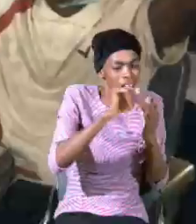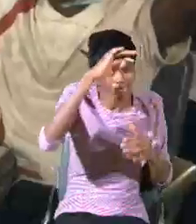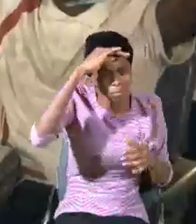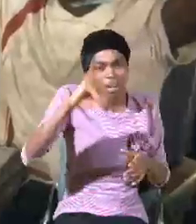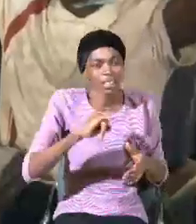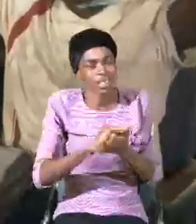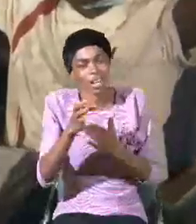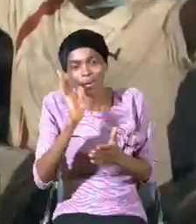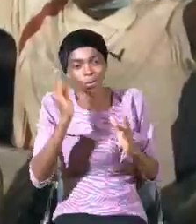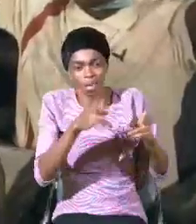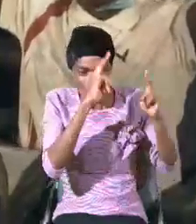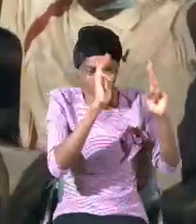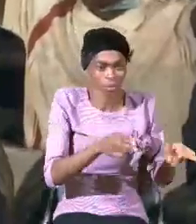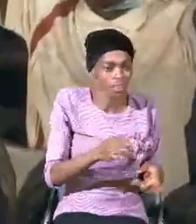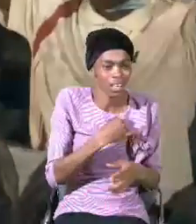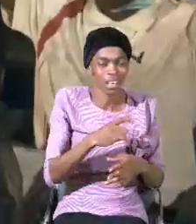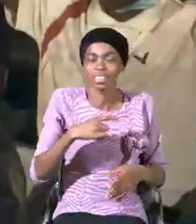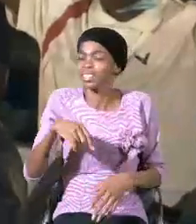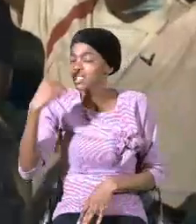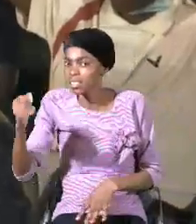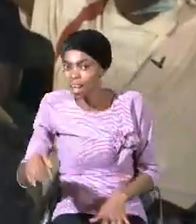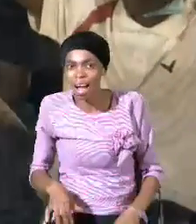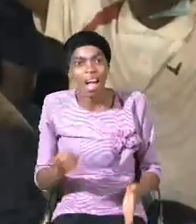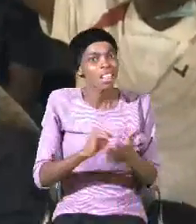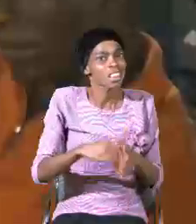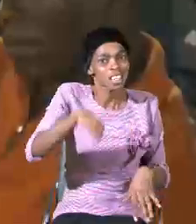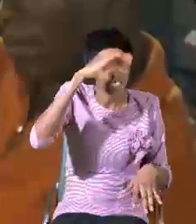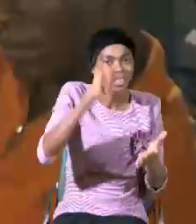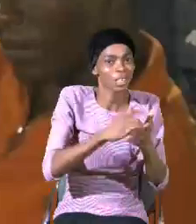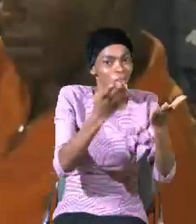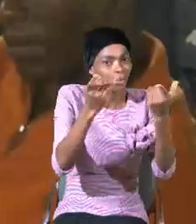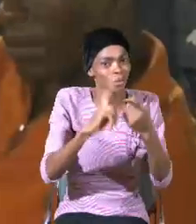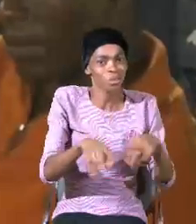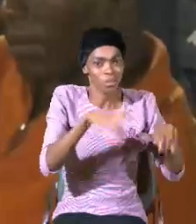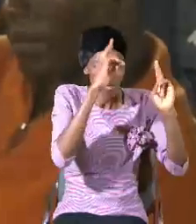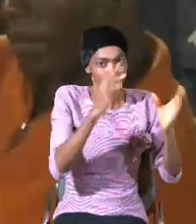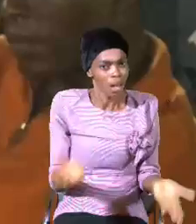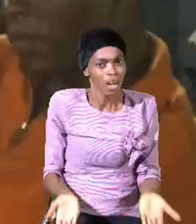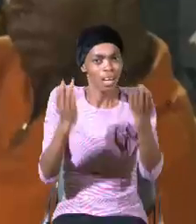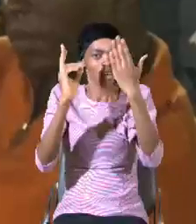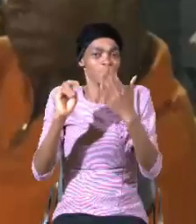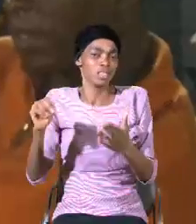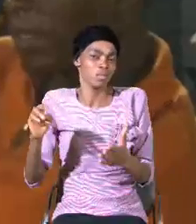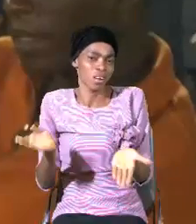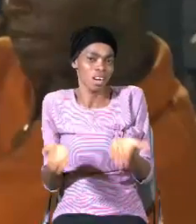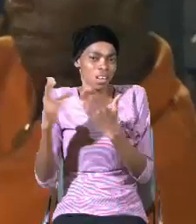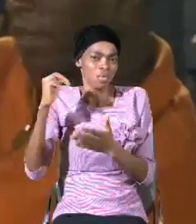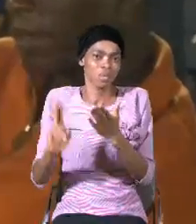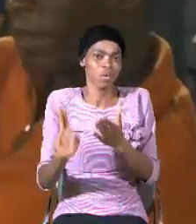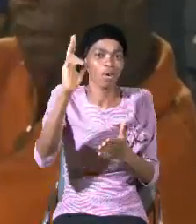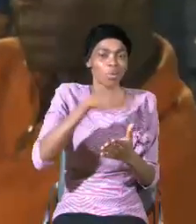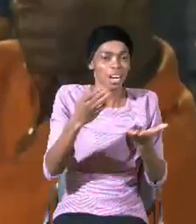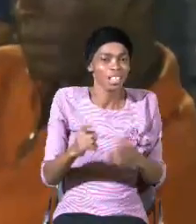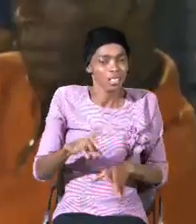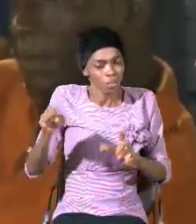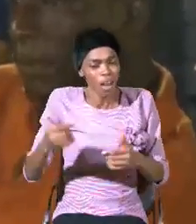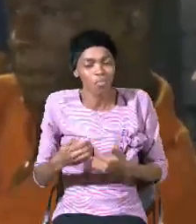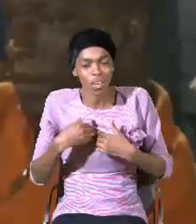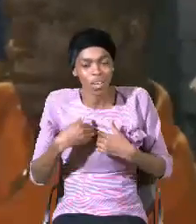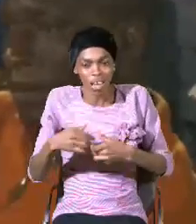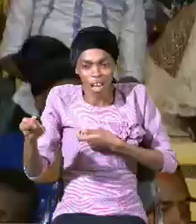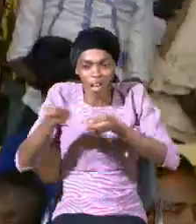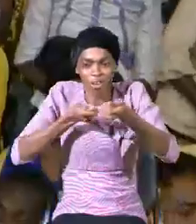honor. And then they said, the man you want to honor, lift him up. Let him have a right and let him go through